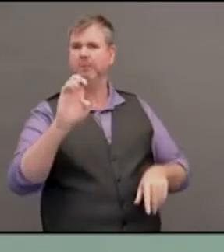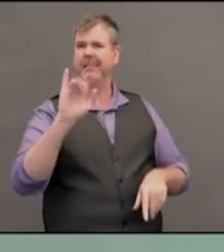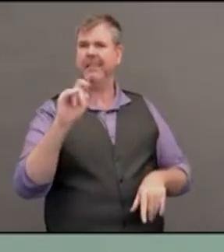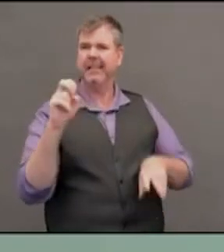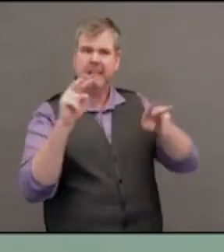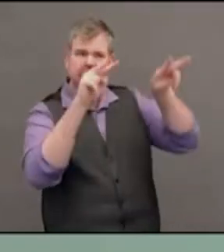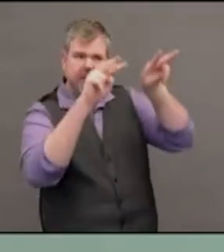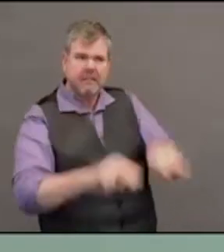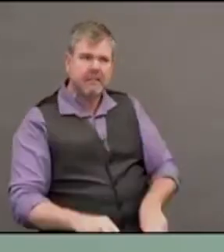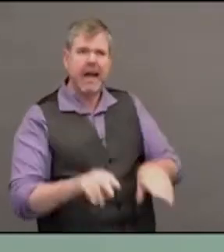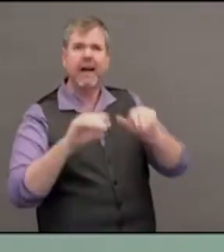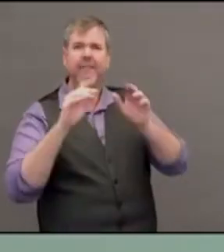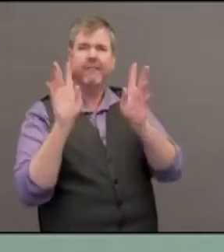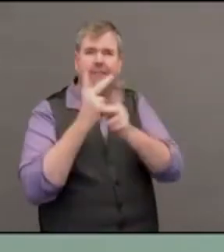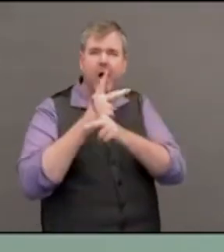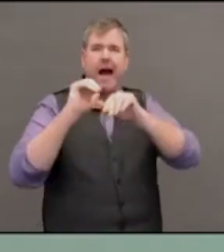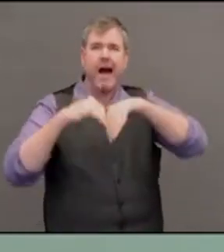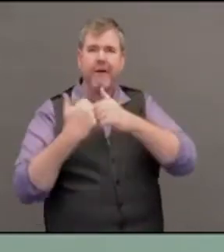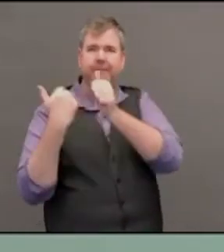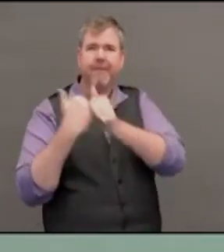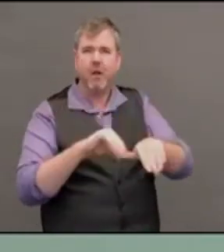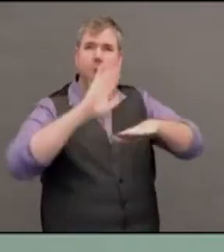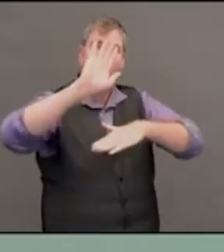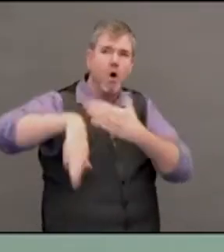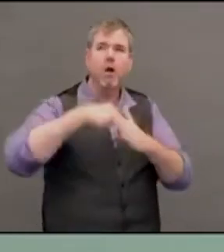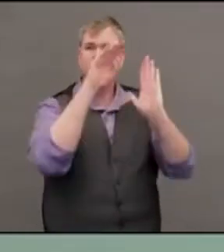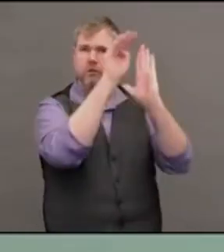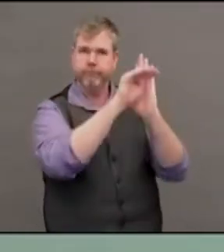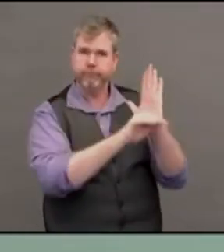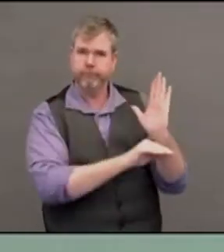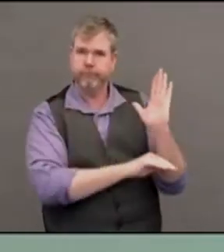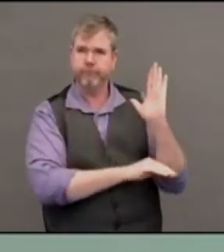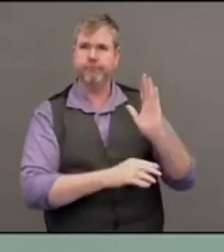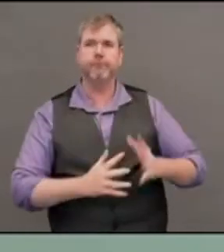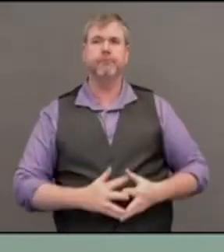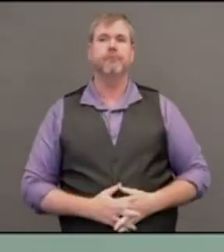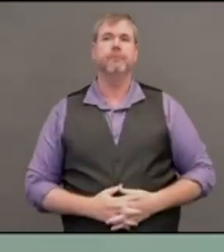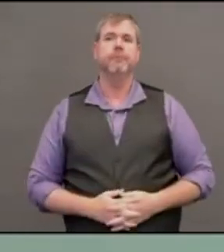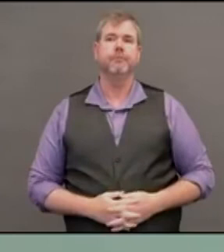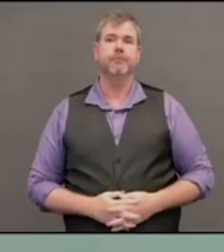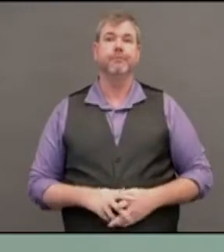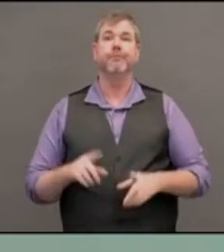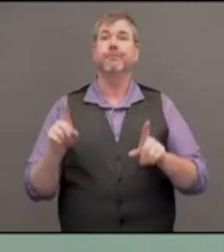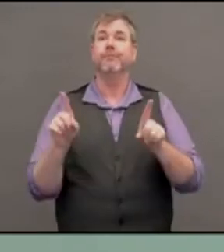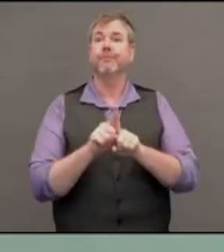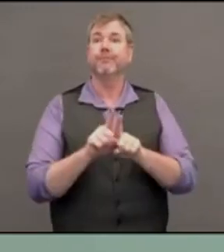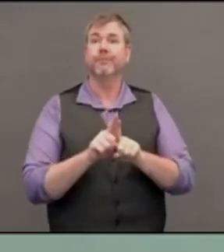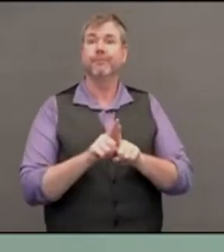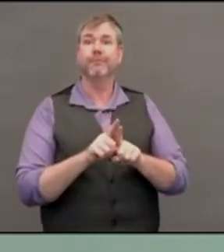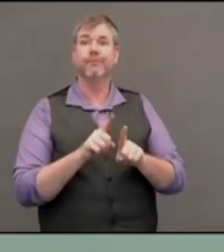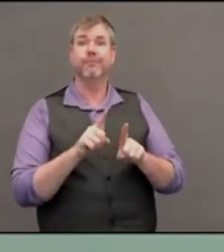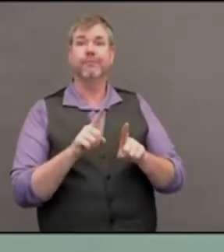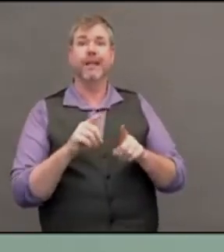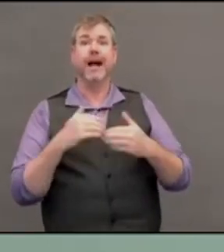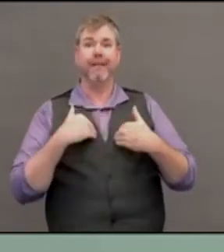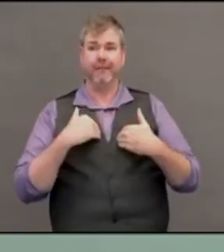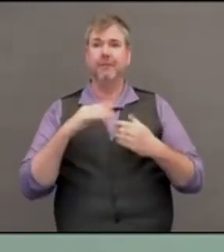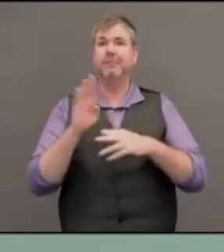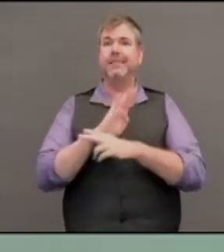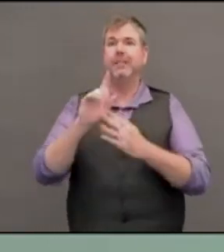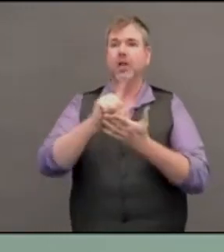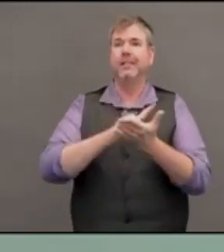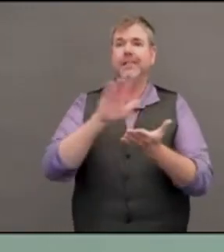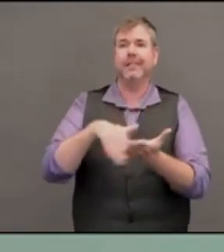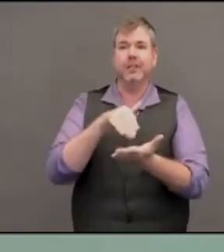guidelines. And then this postcard also has the business call center number. That's the one I mentioned earlier from our badge, just in case they have